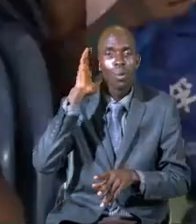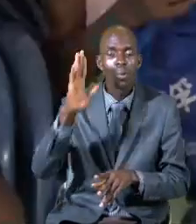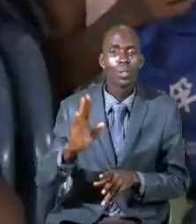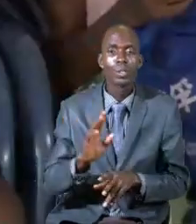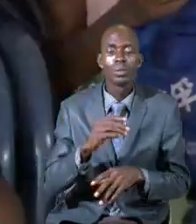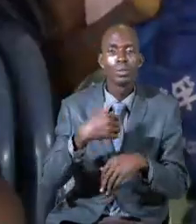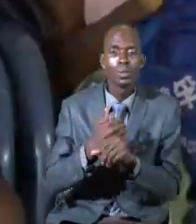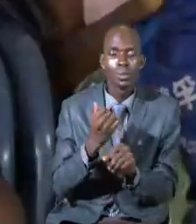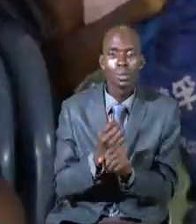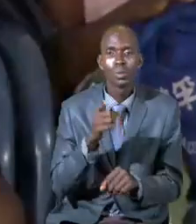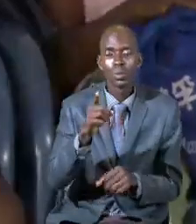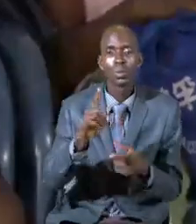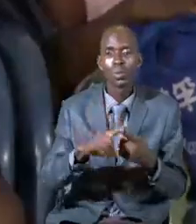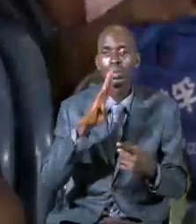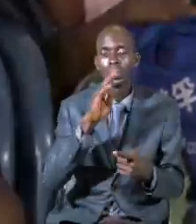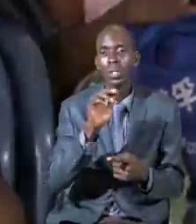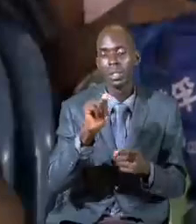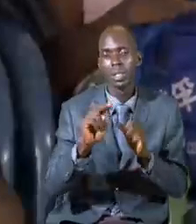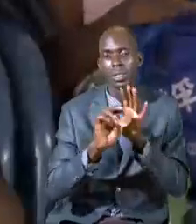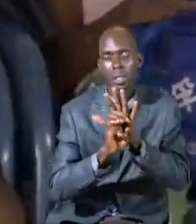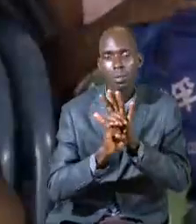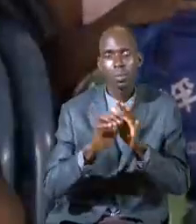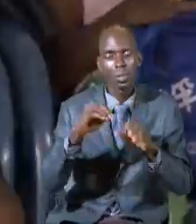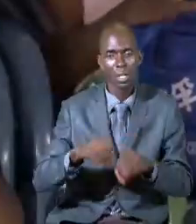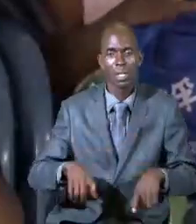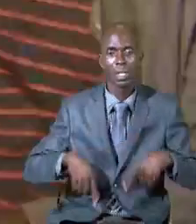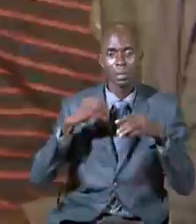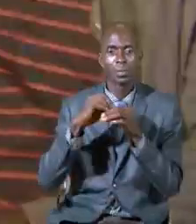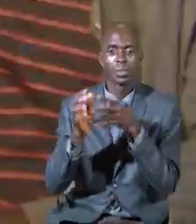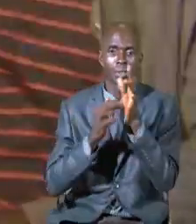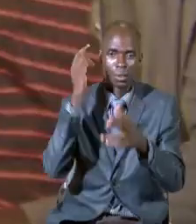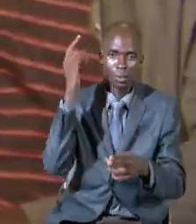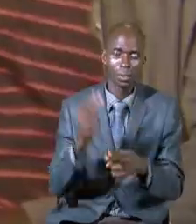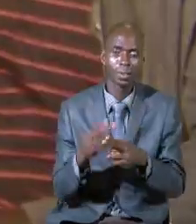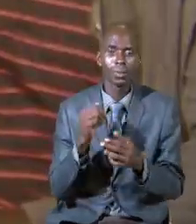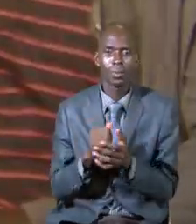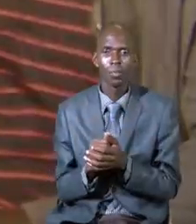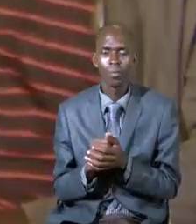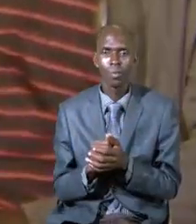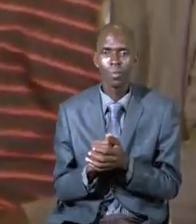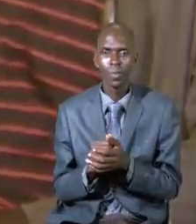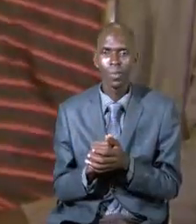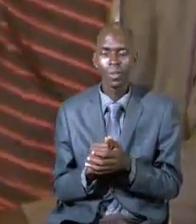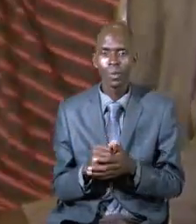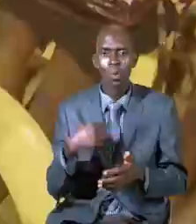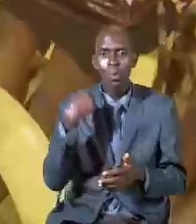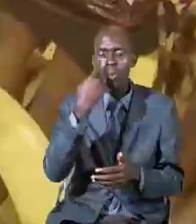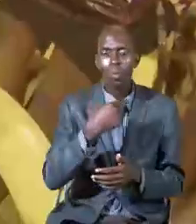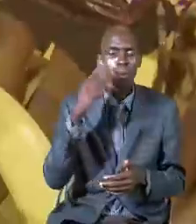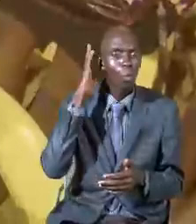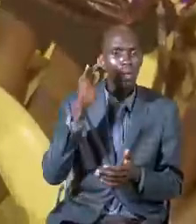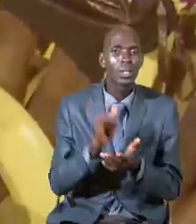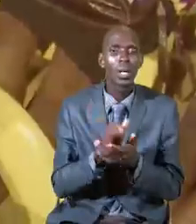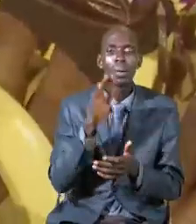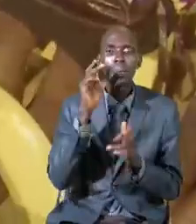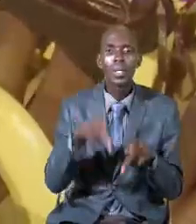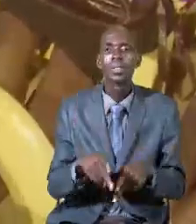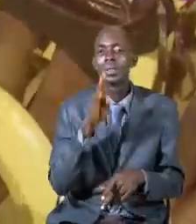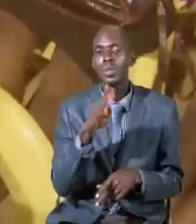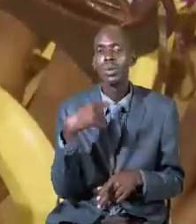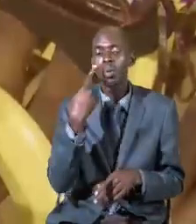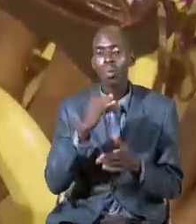Jesus' name. Where is our reference point? I said, where is our reference point? You are